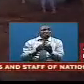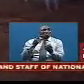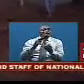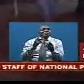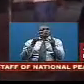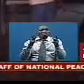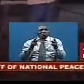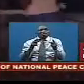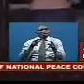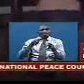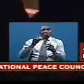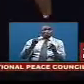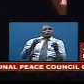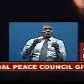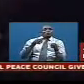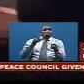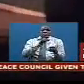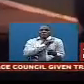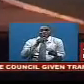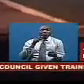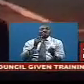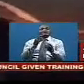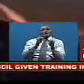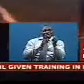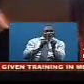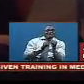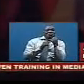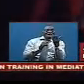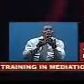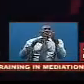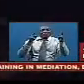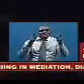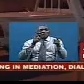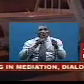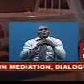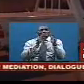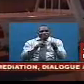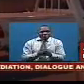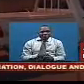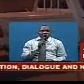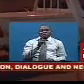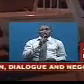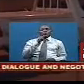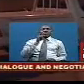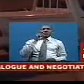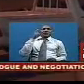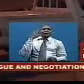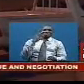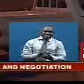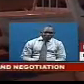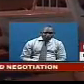the direction of the public relations officer of the Accra Regional Police Command, DSP Freeman Tete, for the answer. This is very difficult